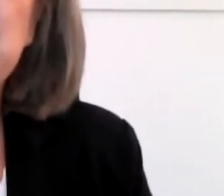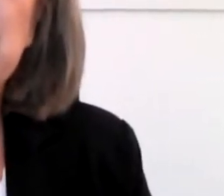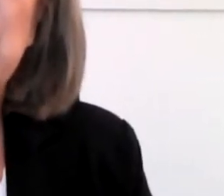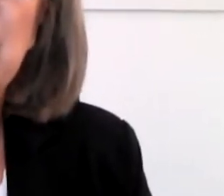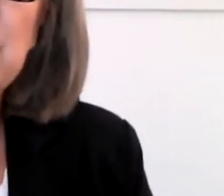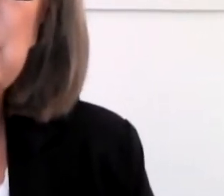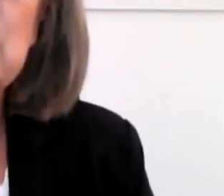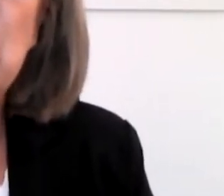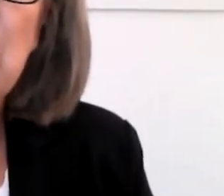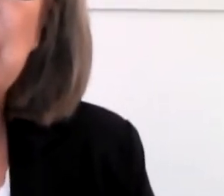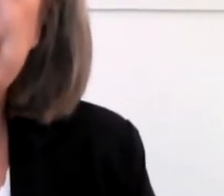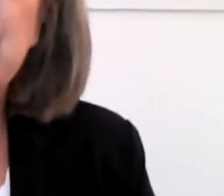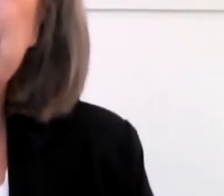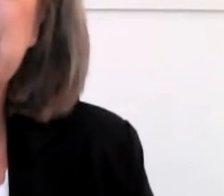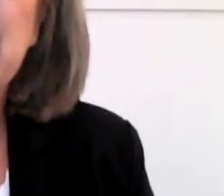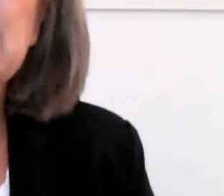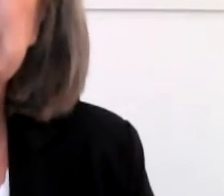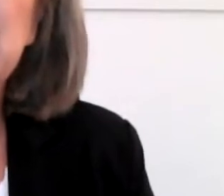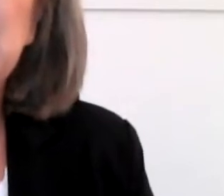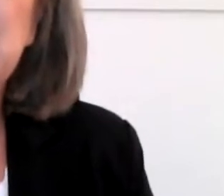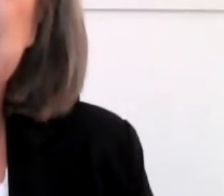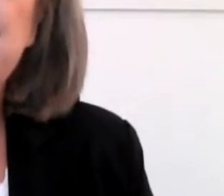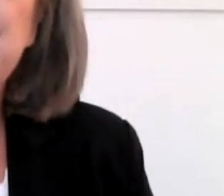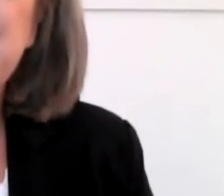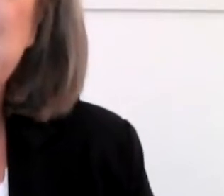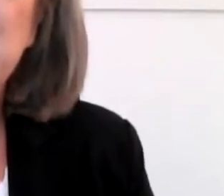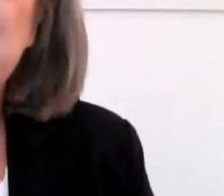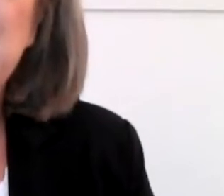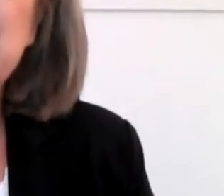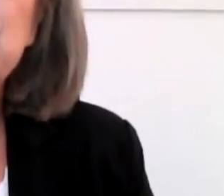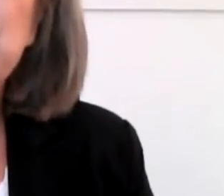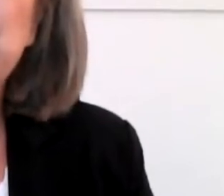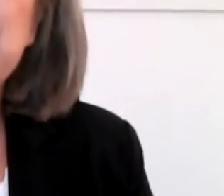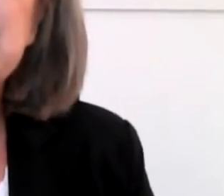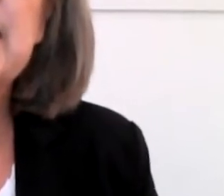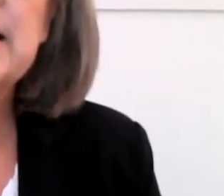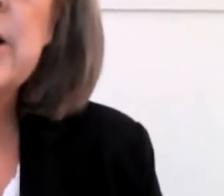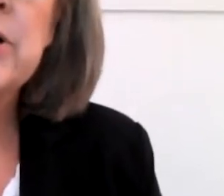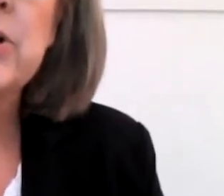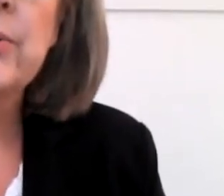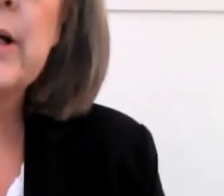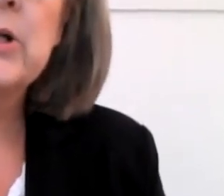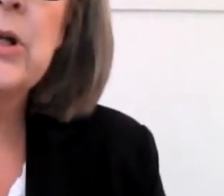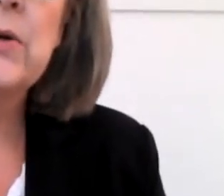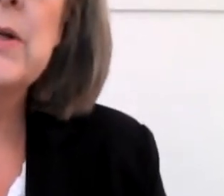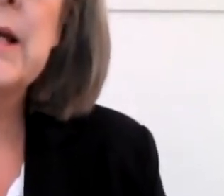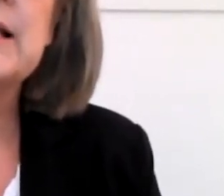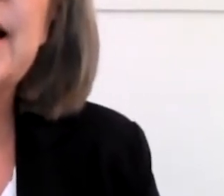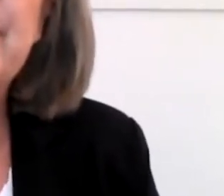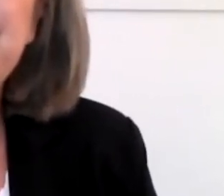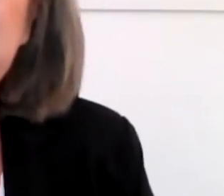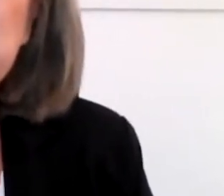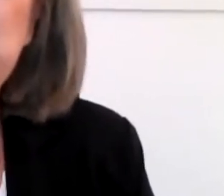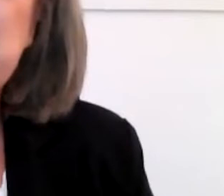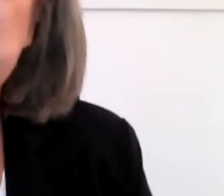abuse. It's very uncomfortable to talk about neglect. And so it's easier to reach to those things